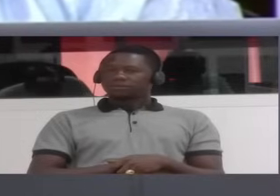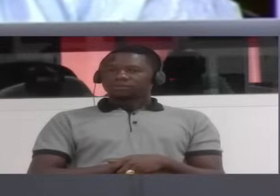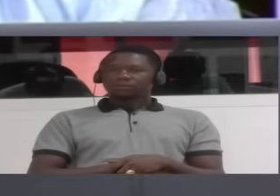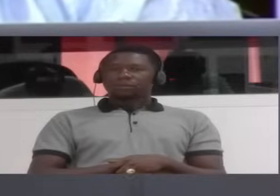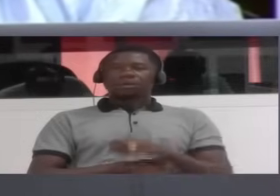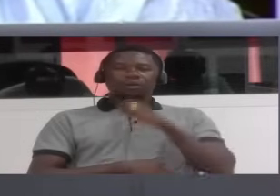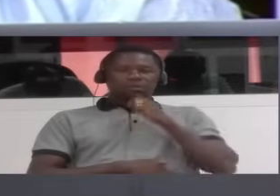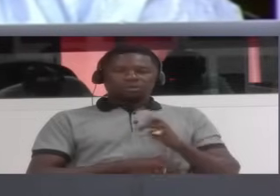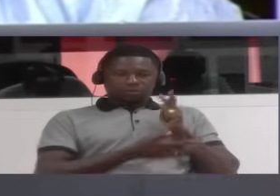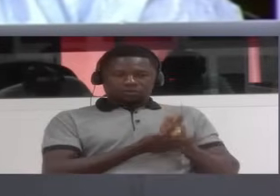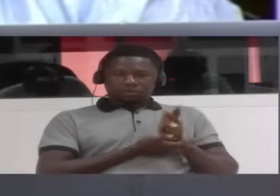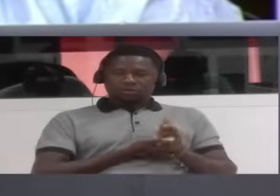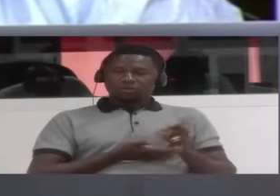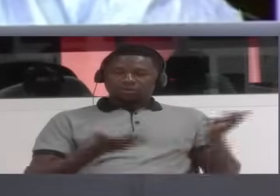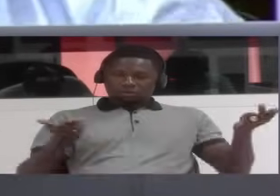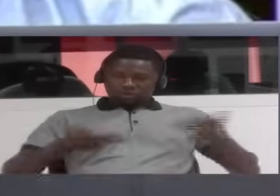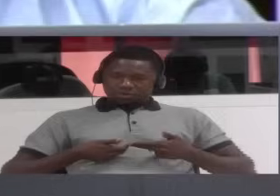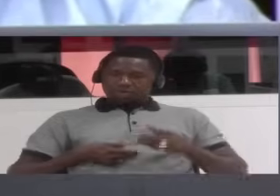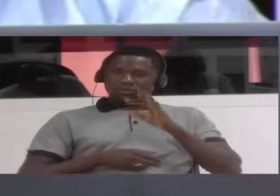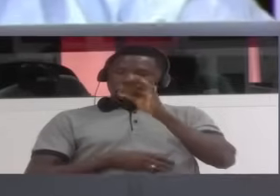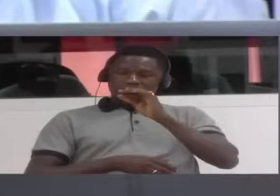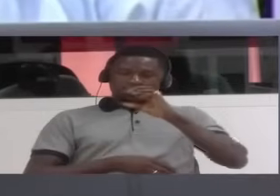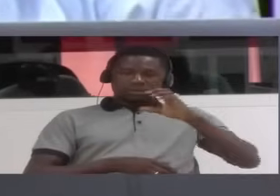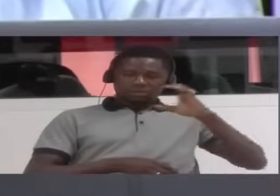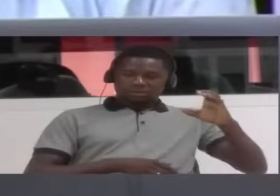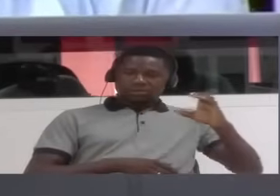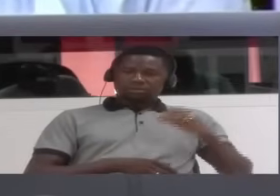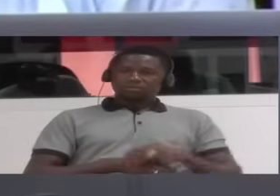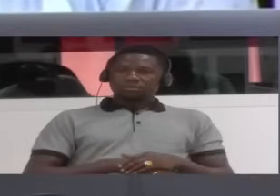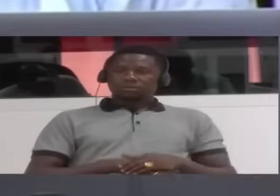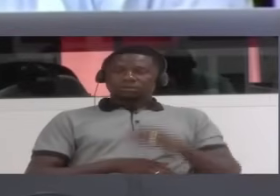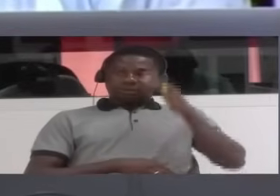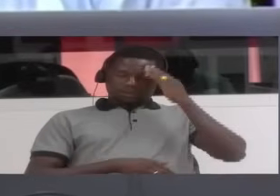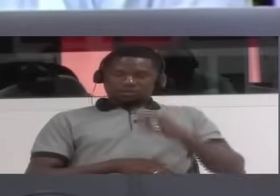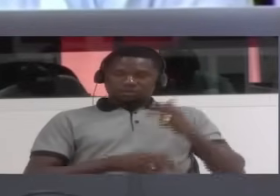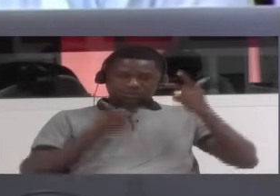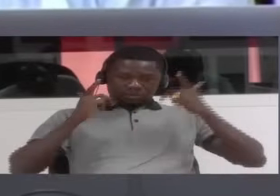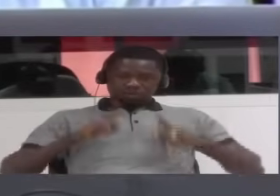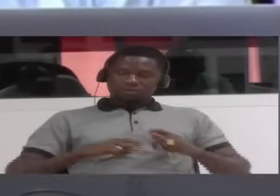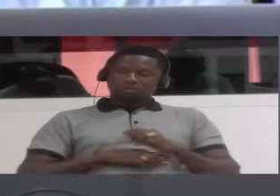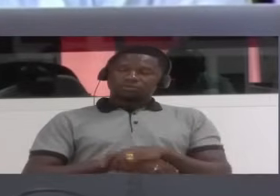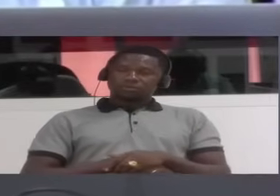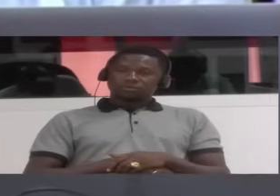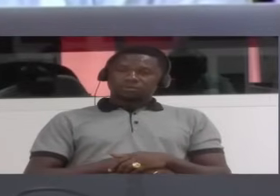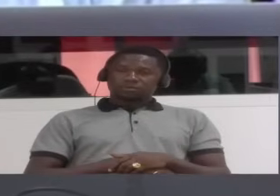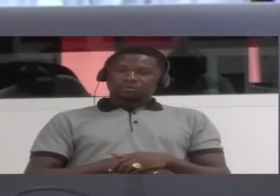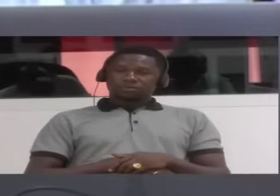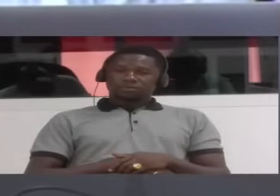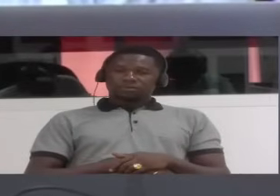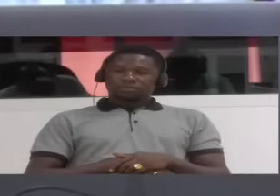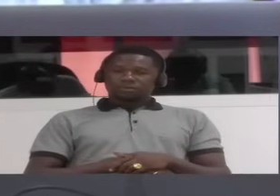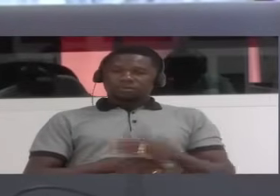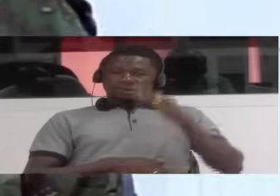Mr. Witness, welcome to the TRRC. Thank you, counsel. Thank you for